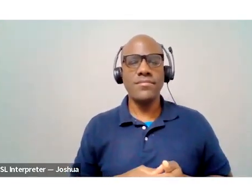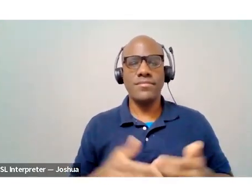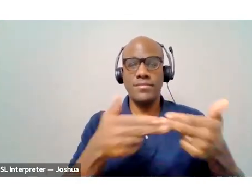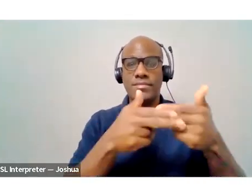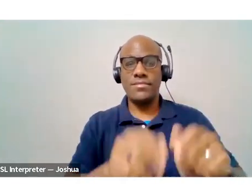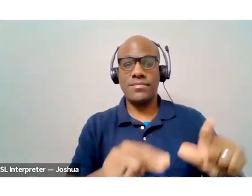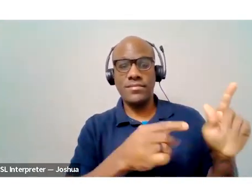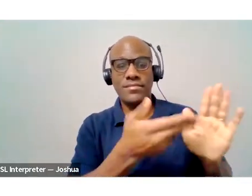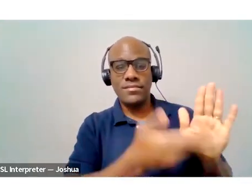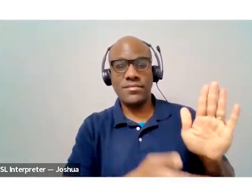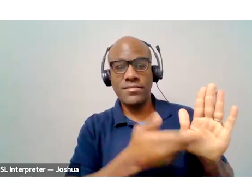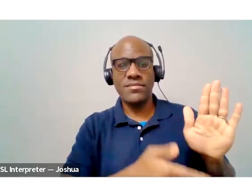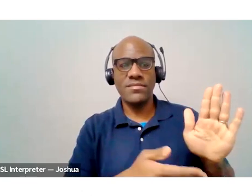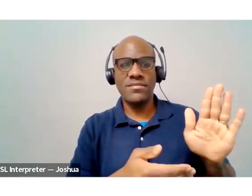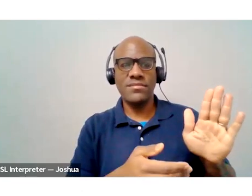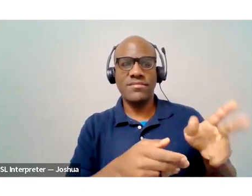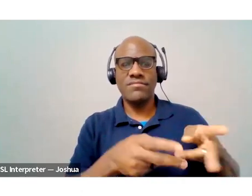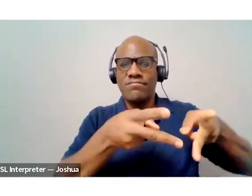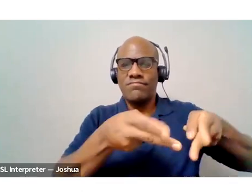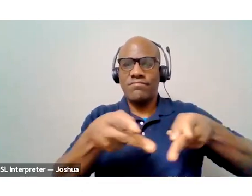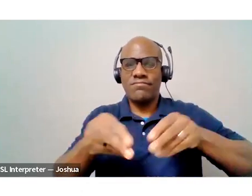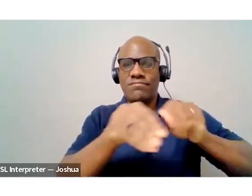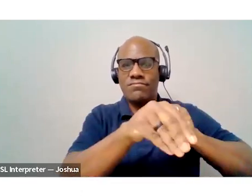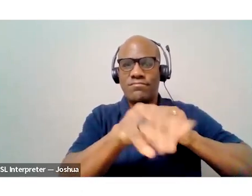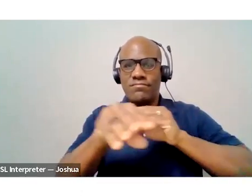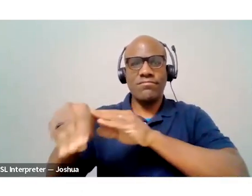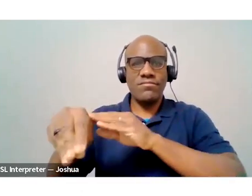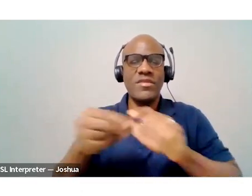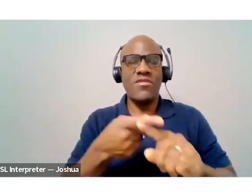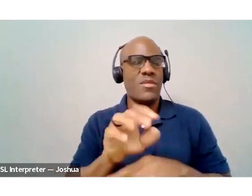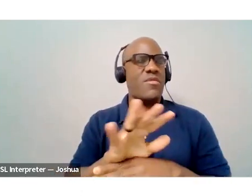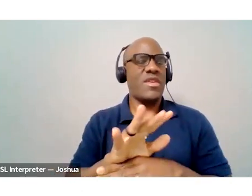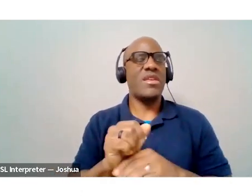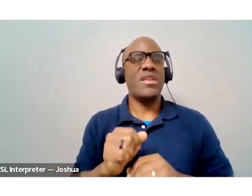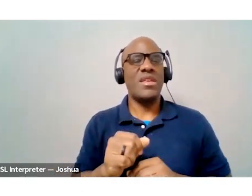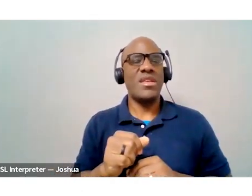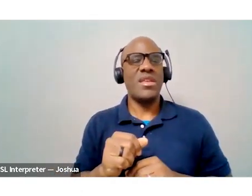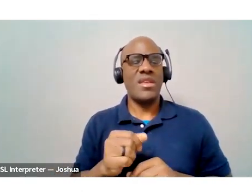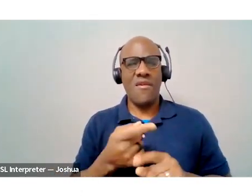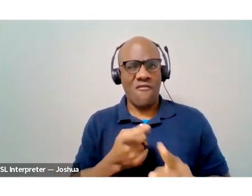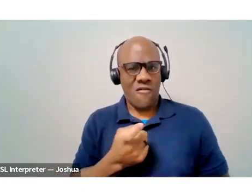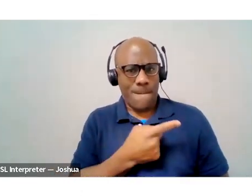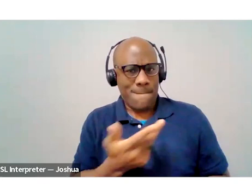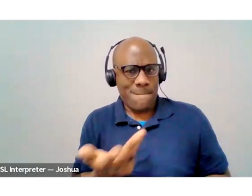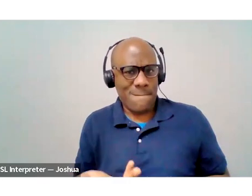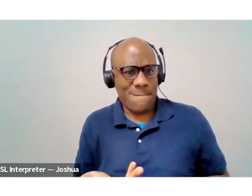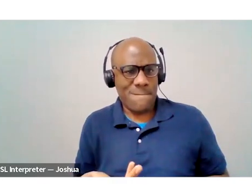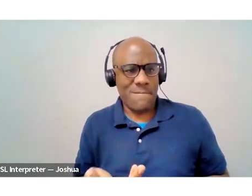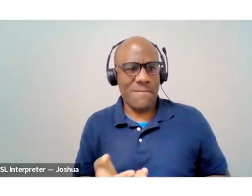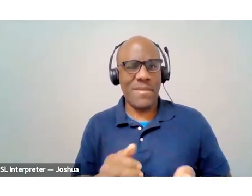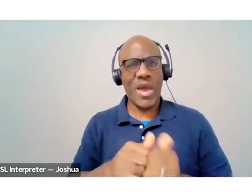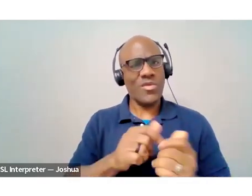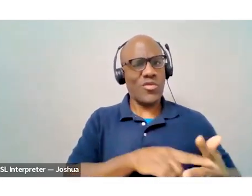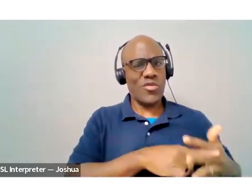some of the graphics of these videos. Now, where did this come from? How did it become a concept or video?